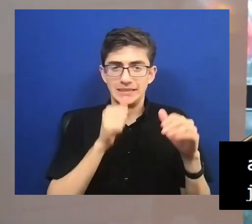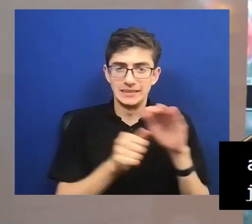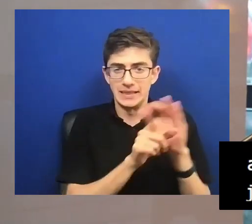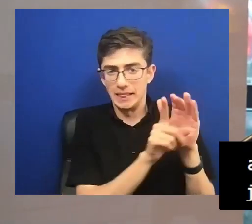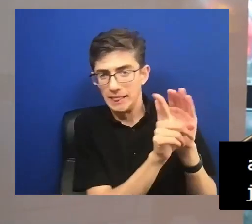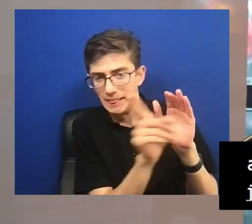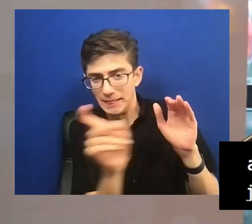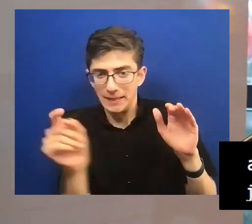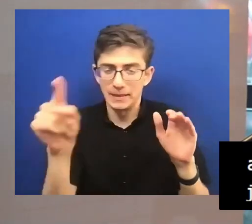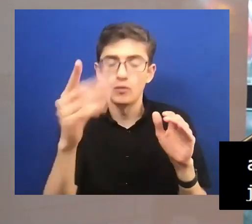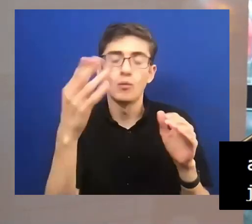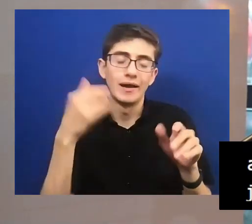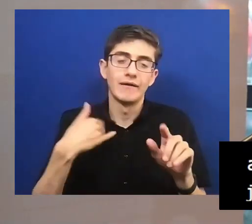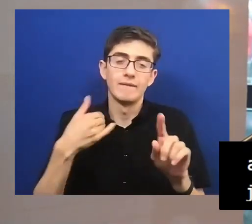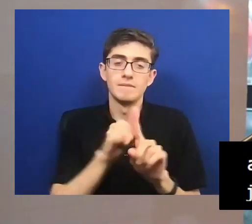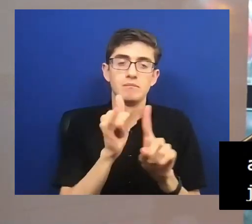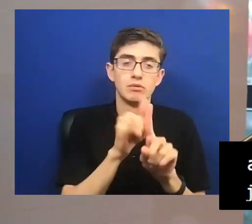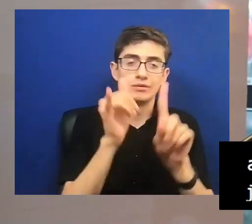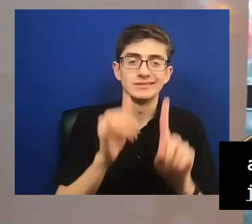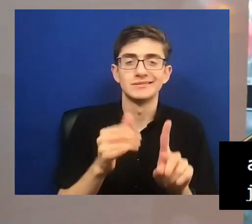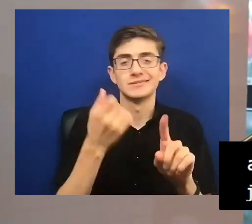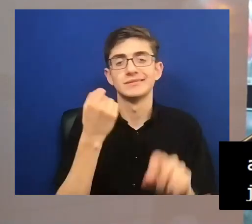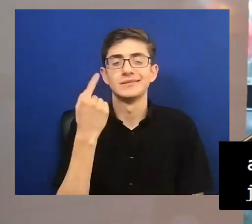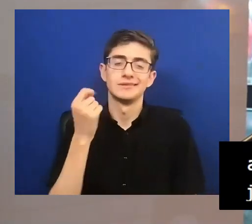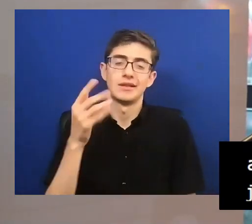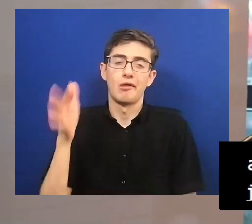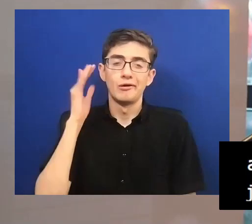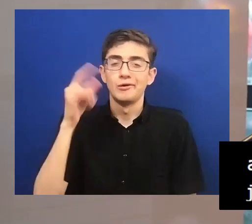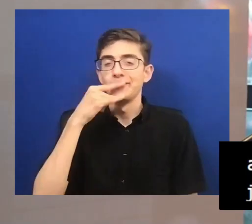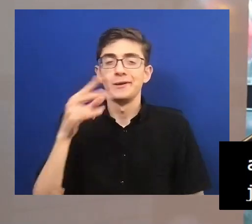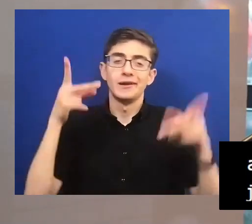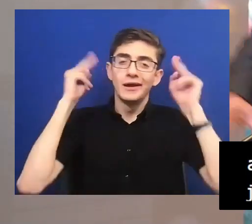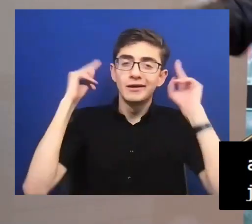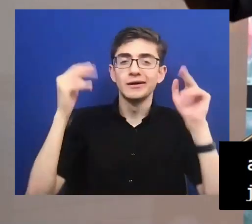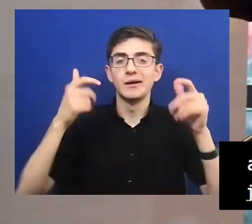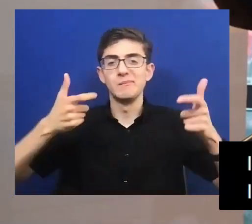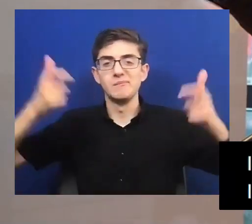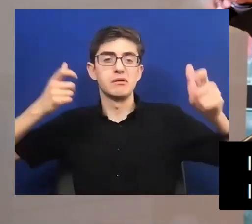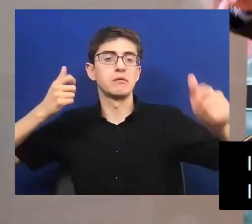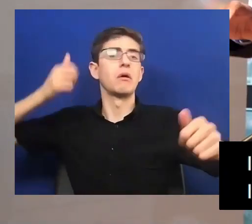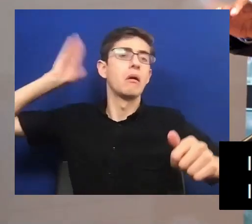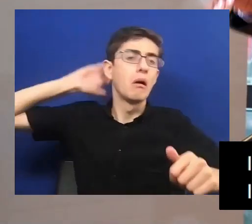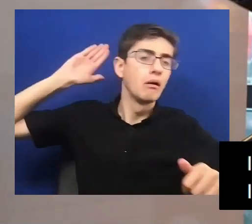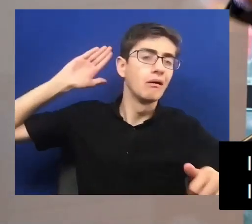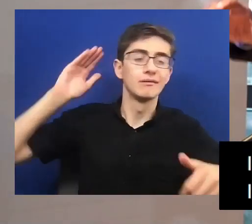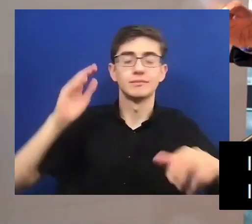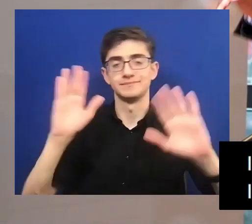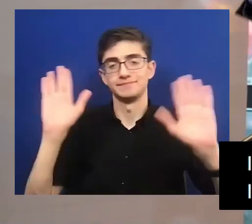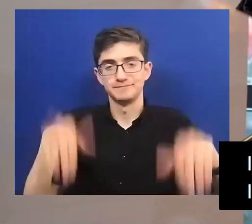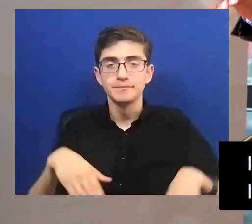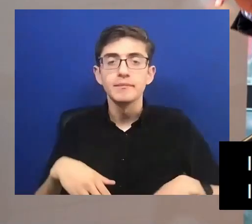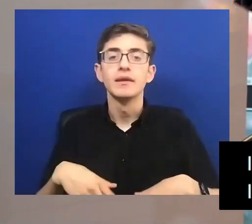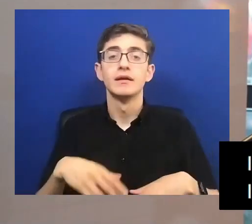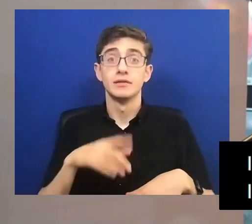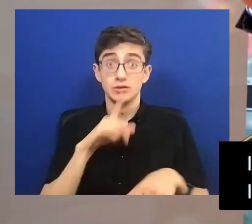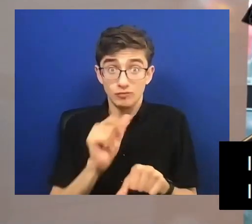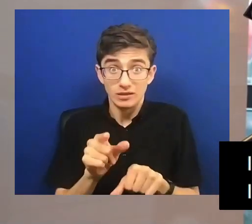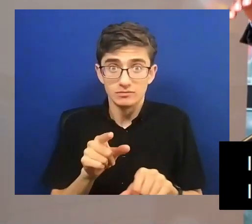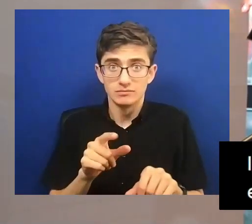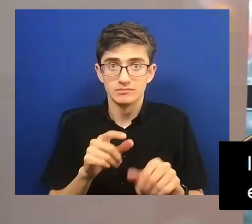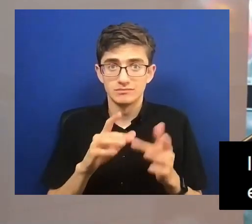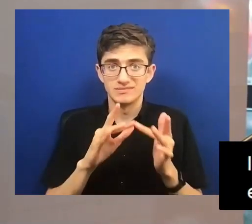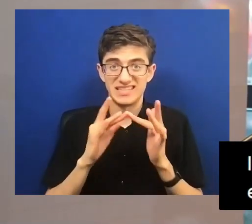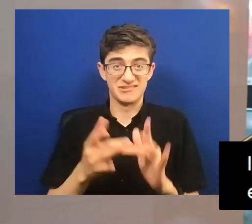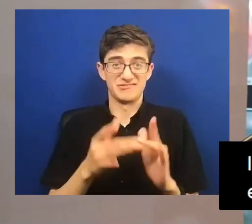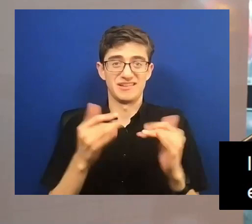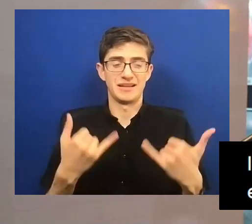the back of my head. When you were kids, the big guys wanted to. So it's real. And this technology changes how and what our